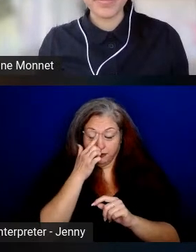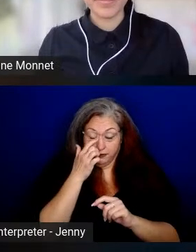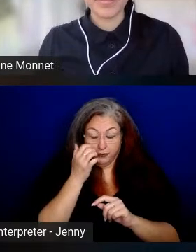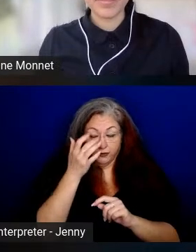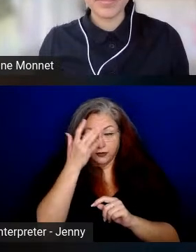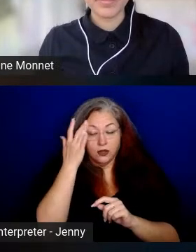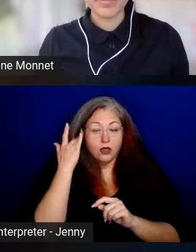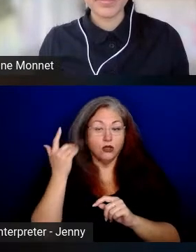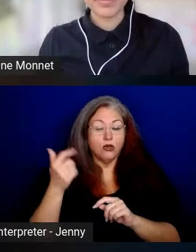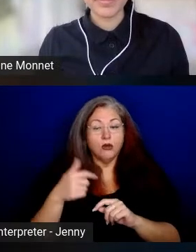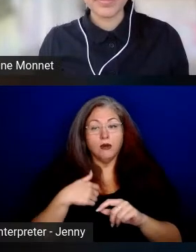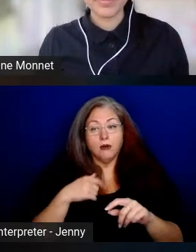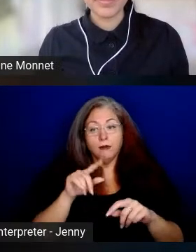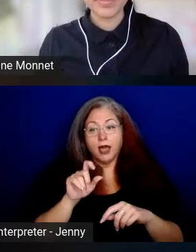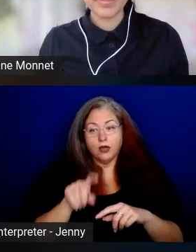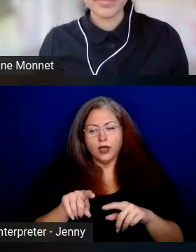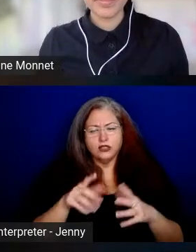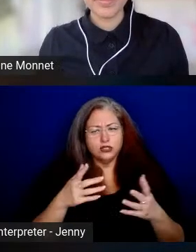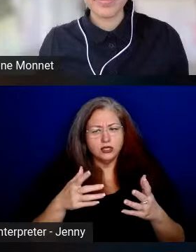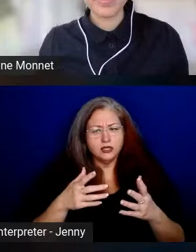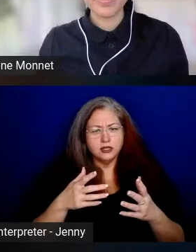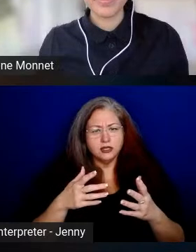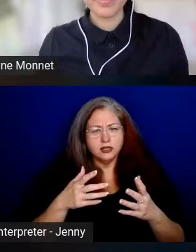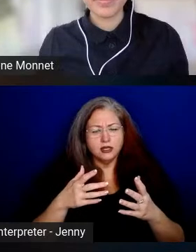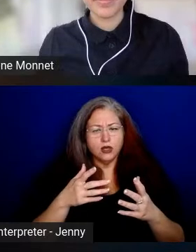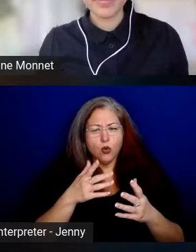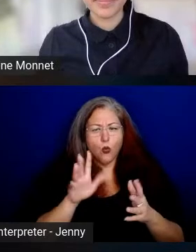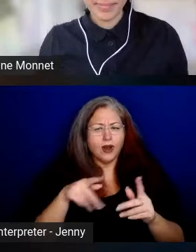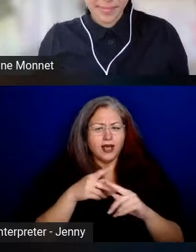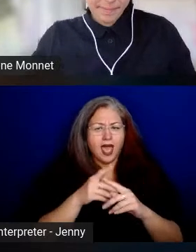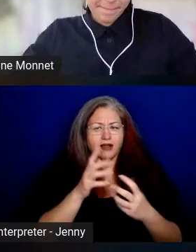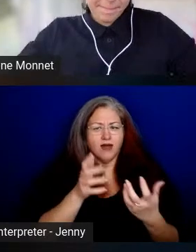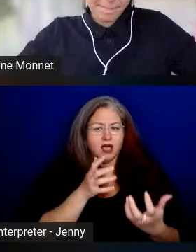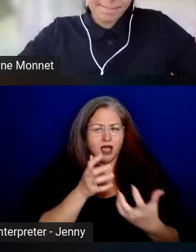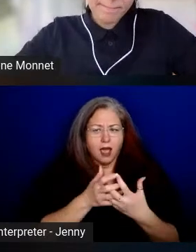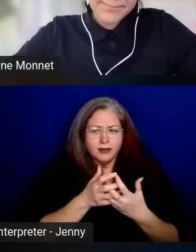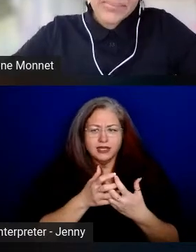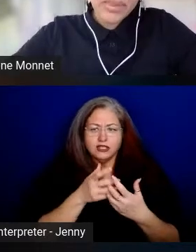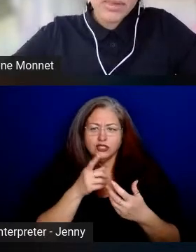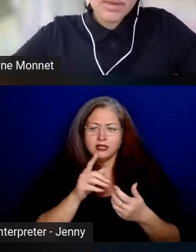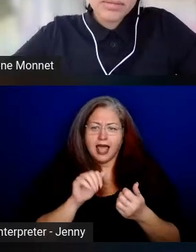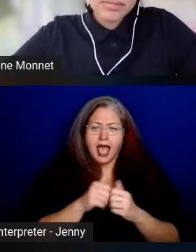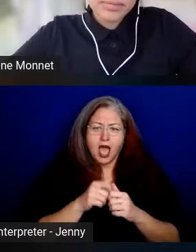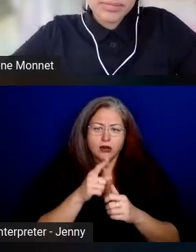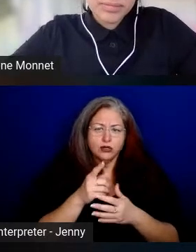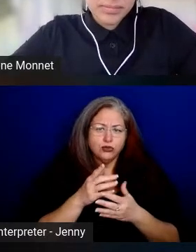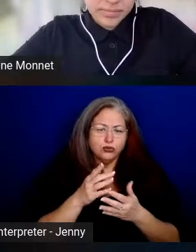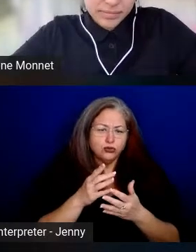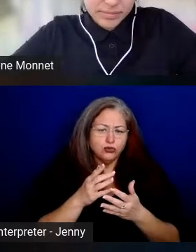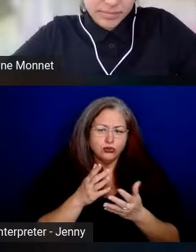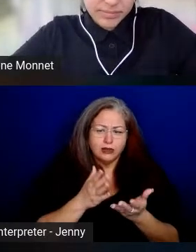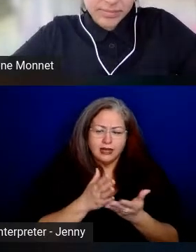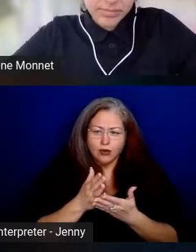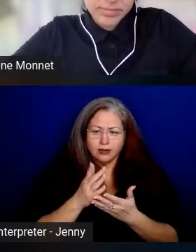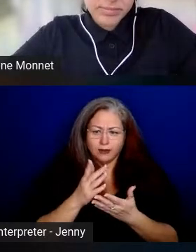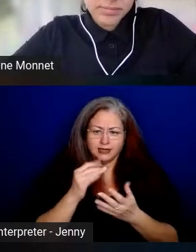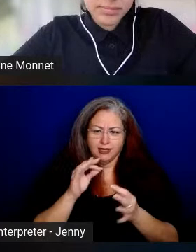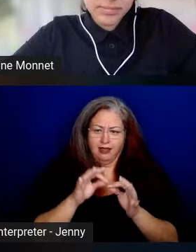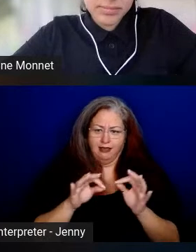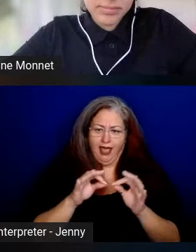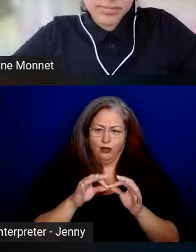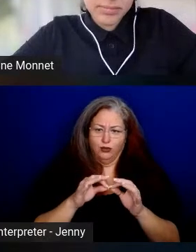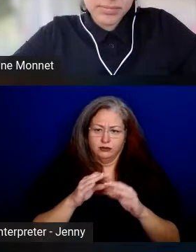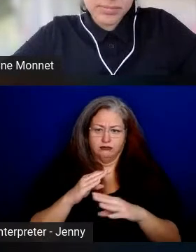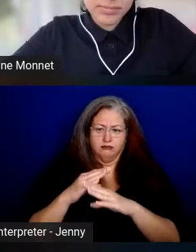is, what kind of accommodations, I mean, how did you navigate the language barrier, since off